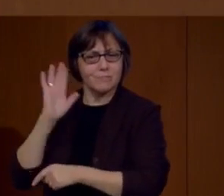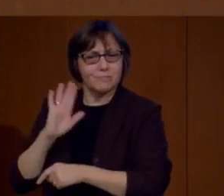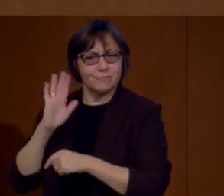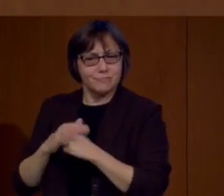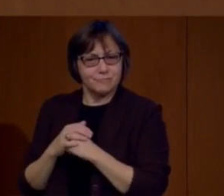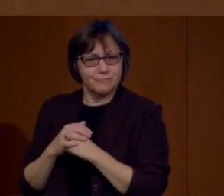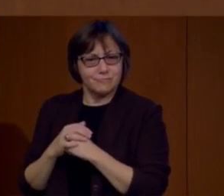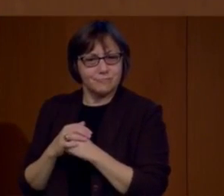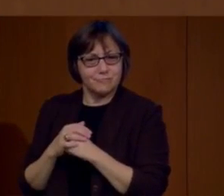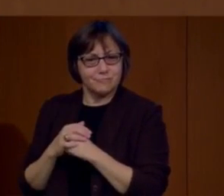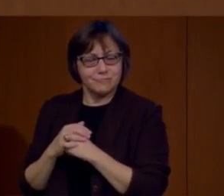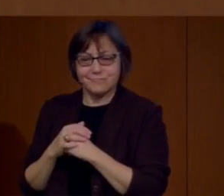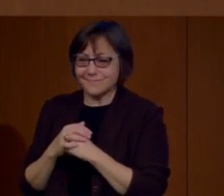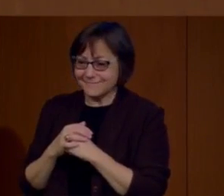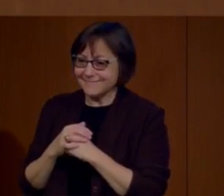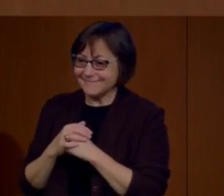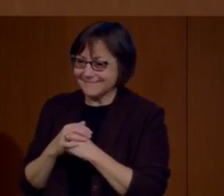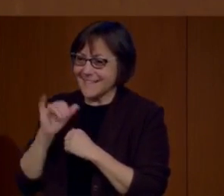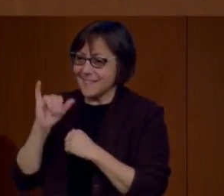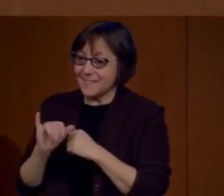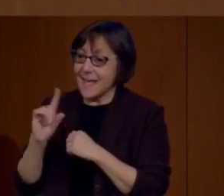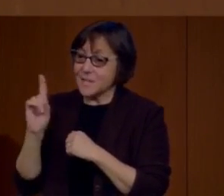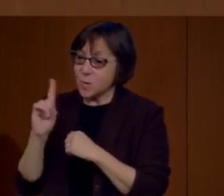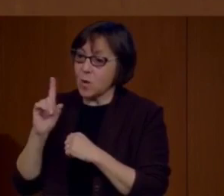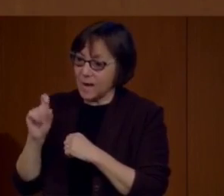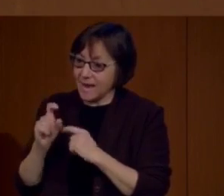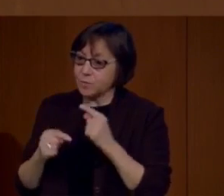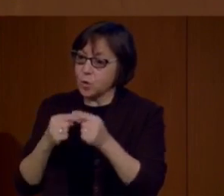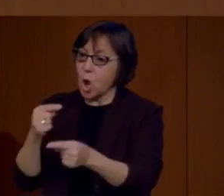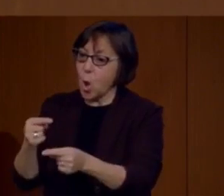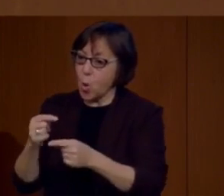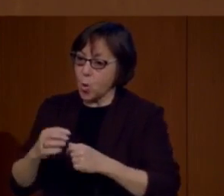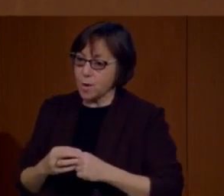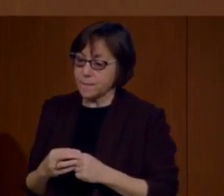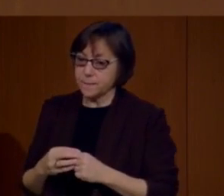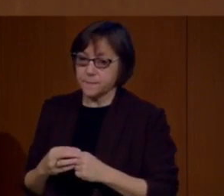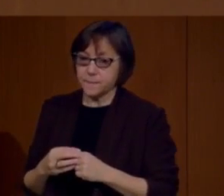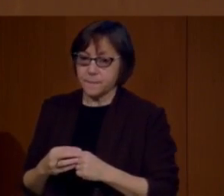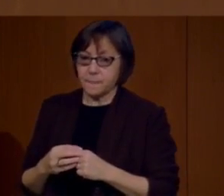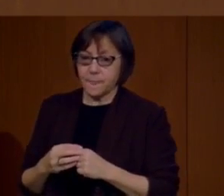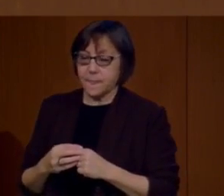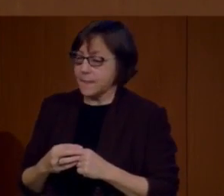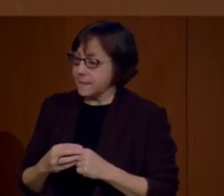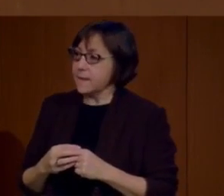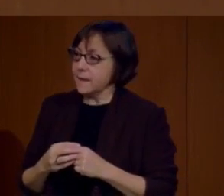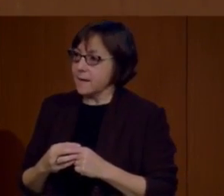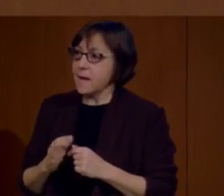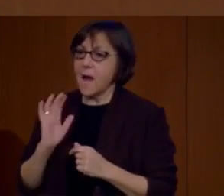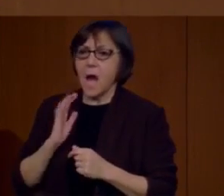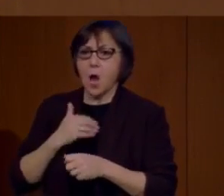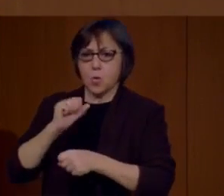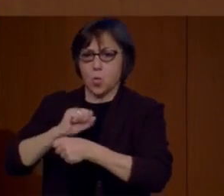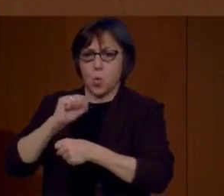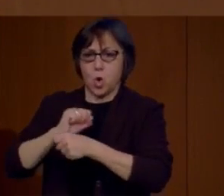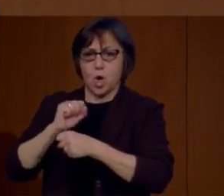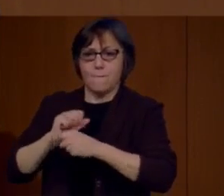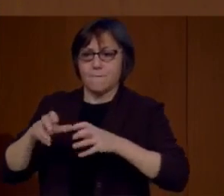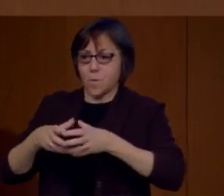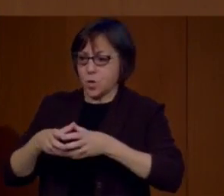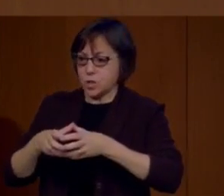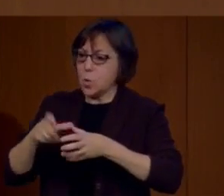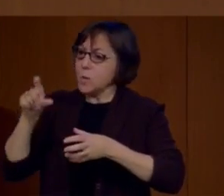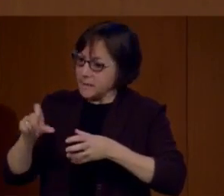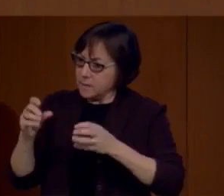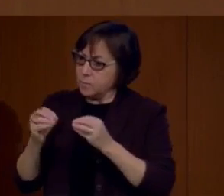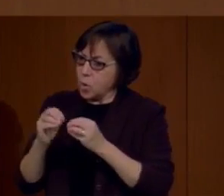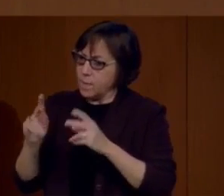And so that's where we've got to head. We need our workforce. We need more people in our